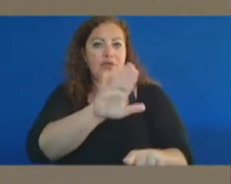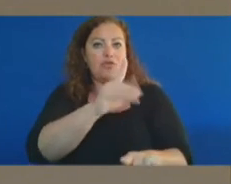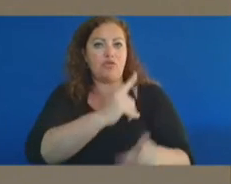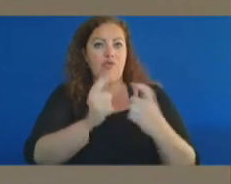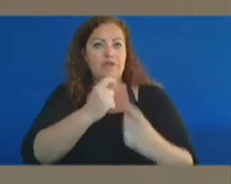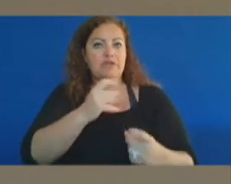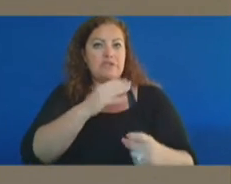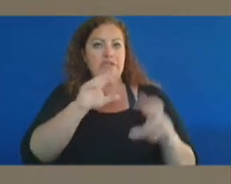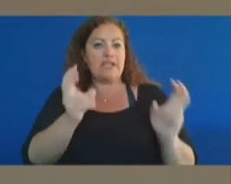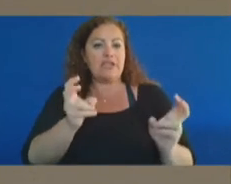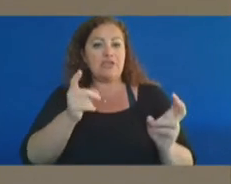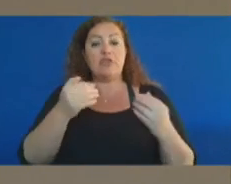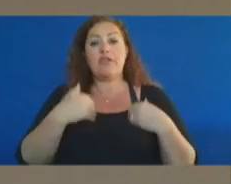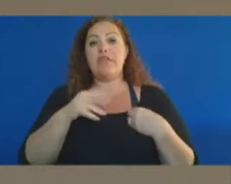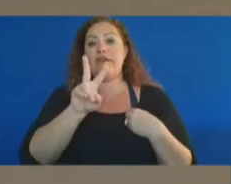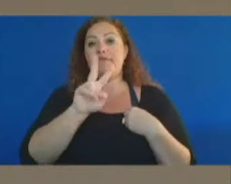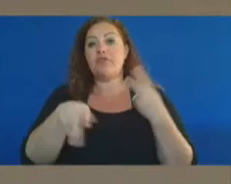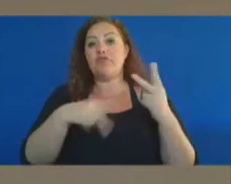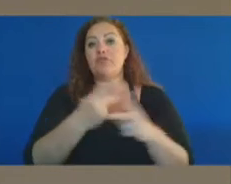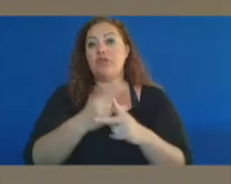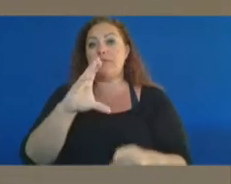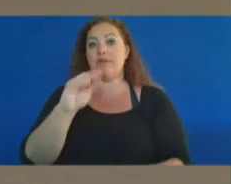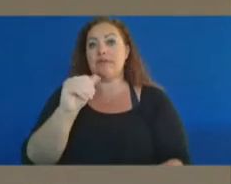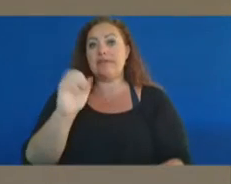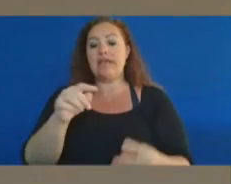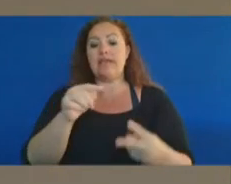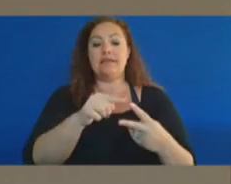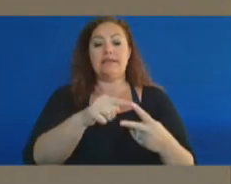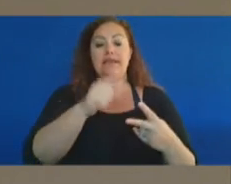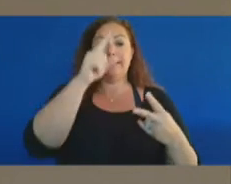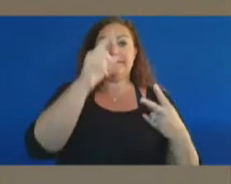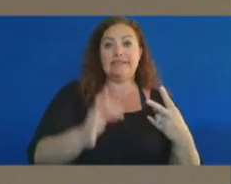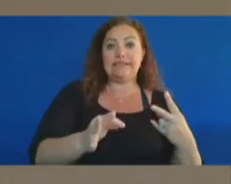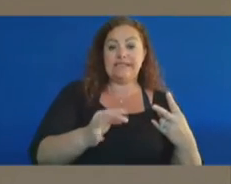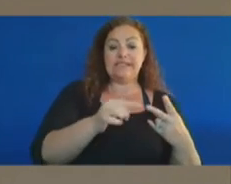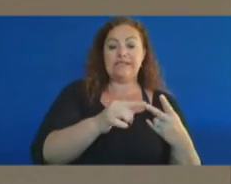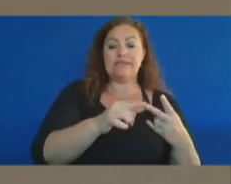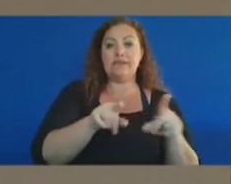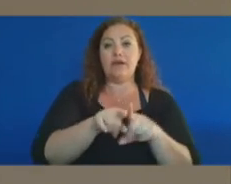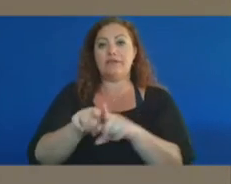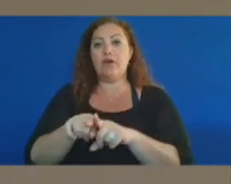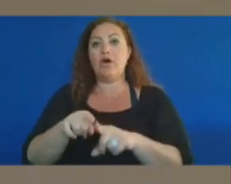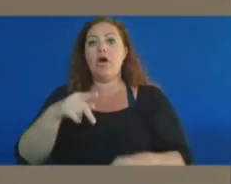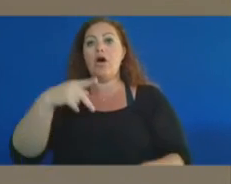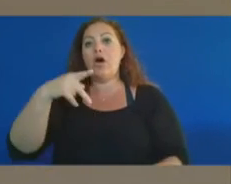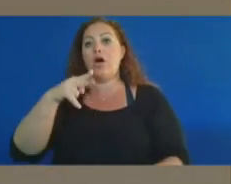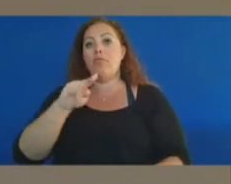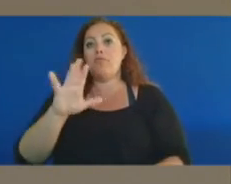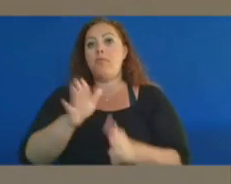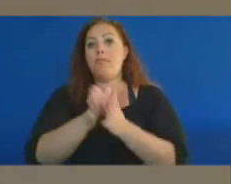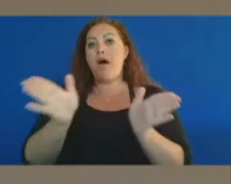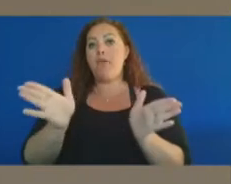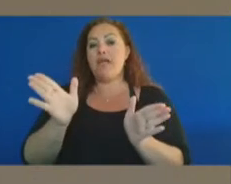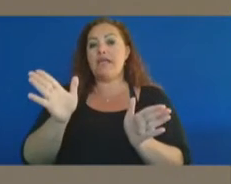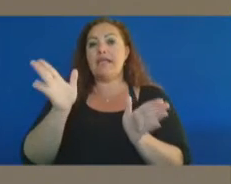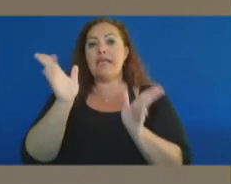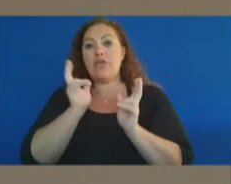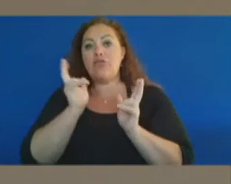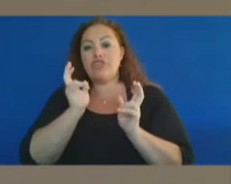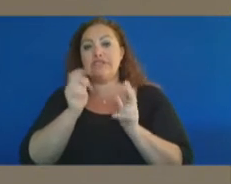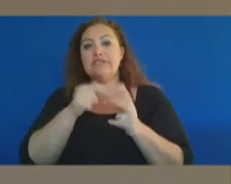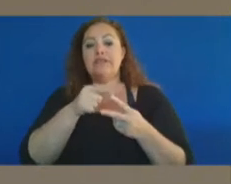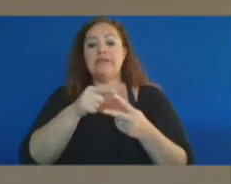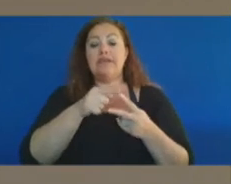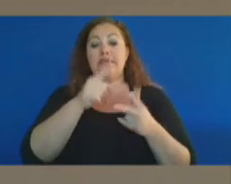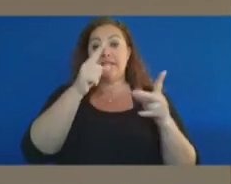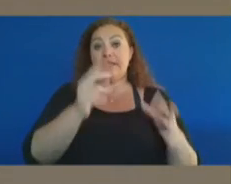um there are two types of cases on our agenda there are decisions as well as public hearings and those decisions cases